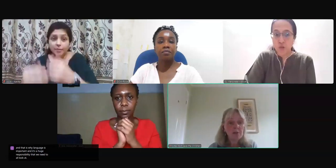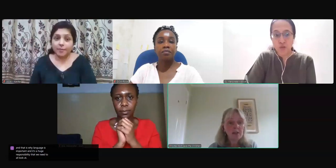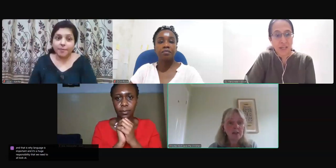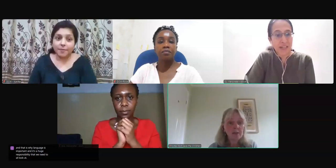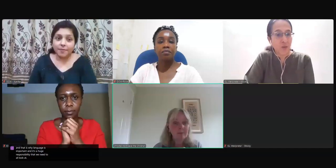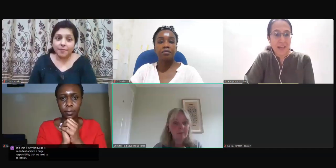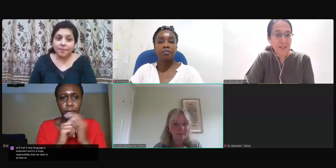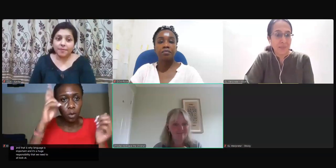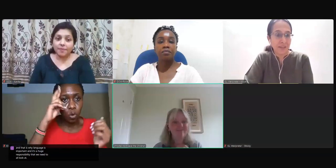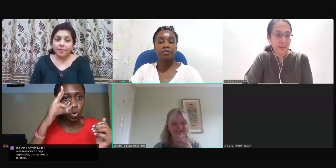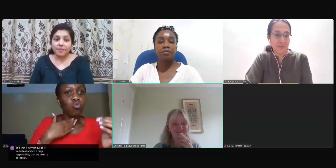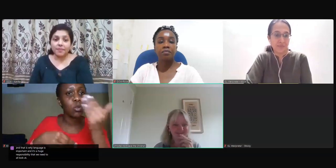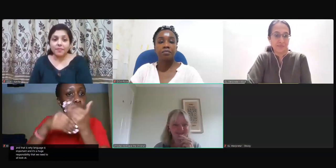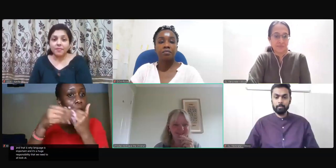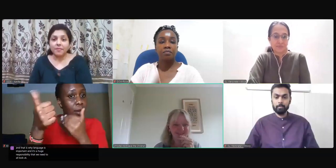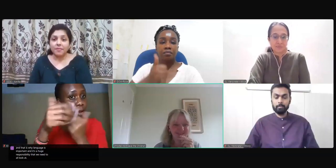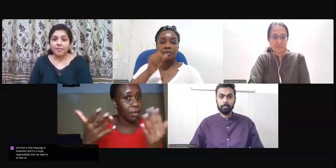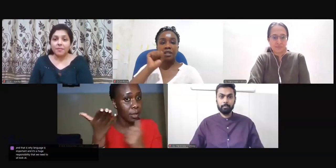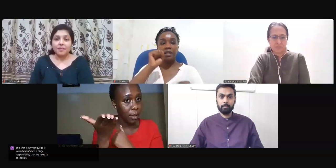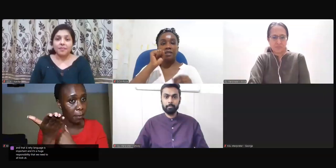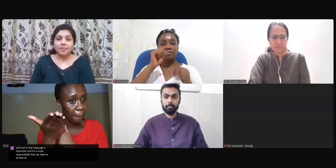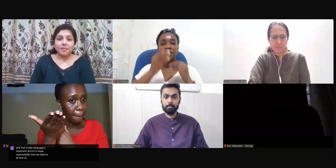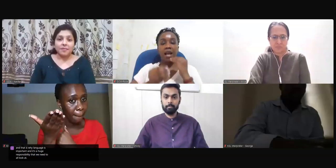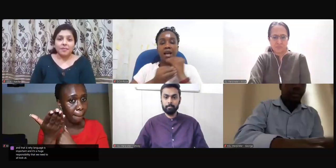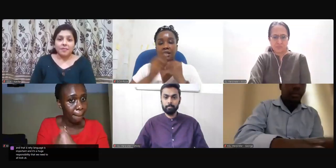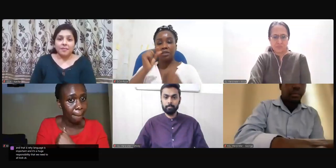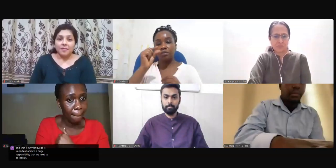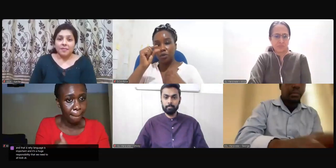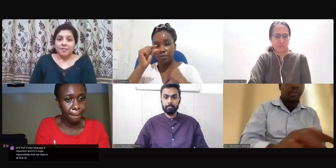Thank you. Rose, would you like to add something there?